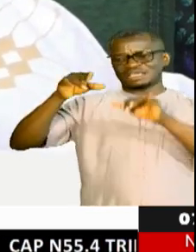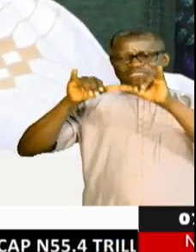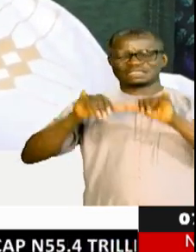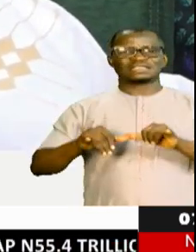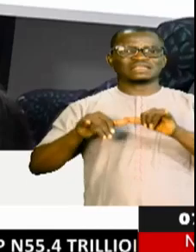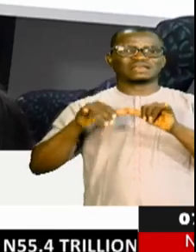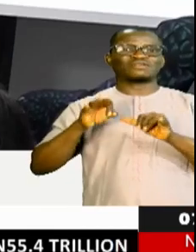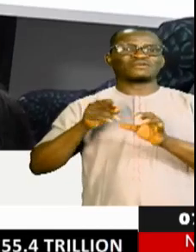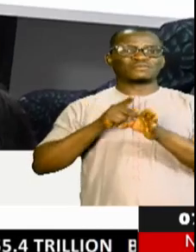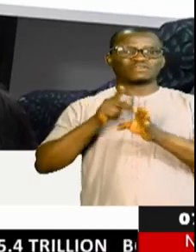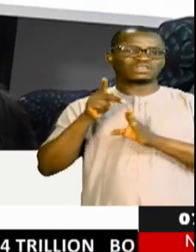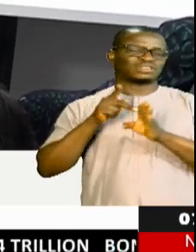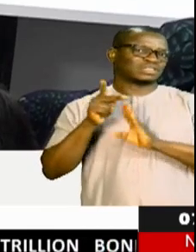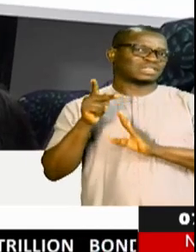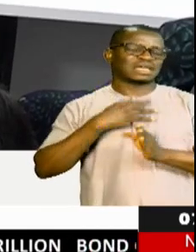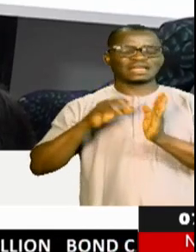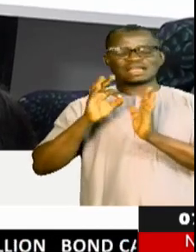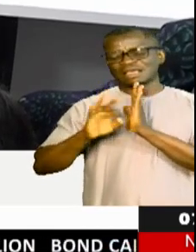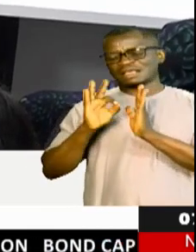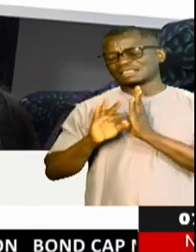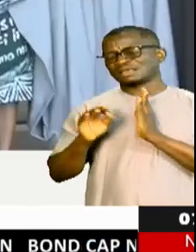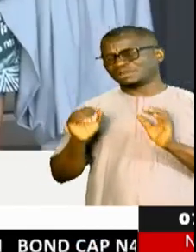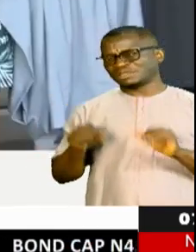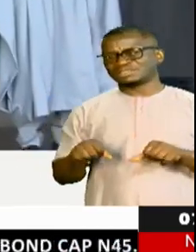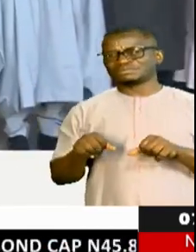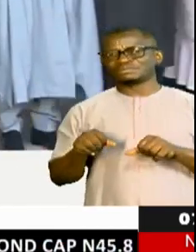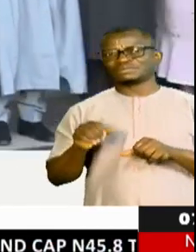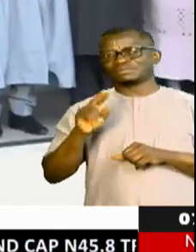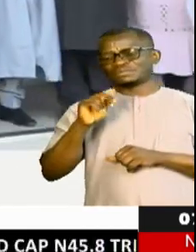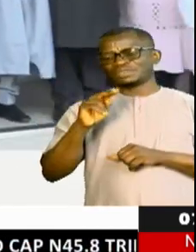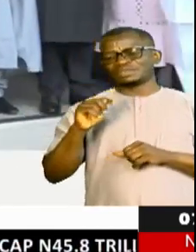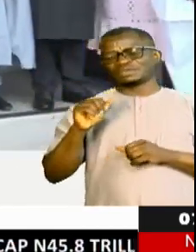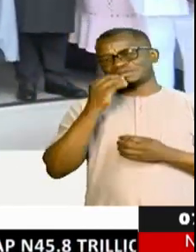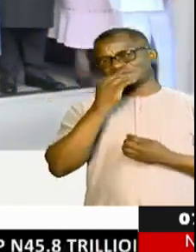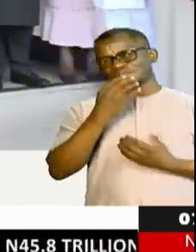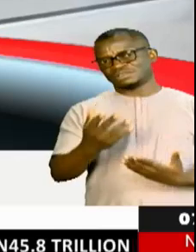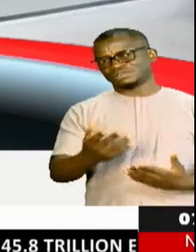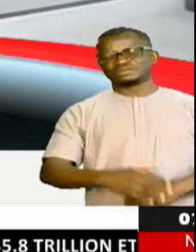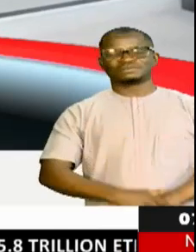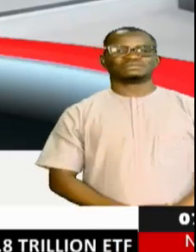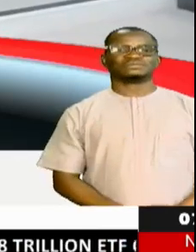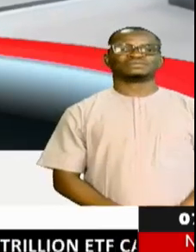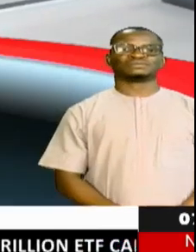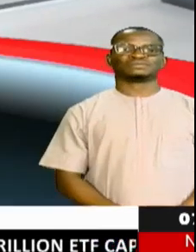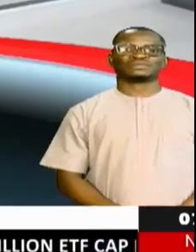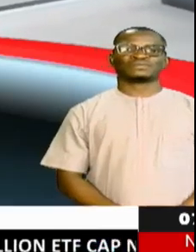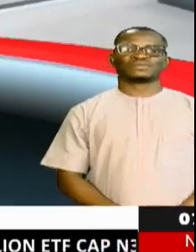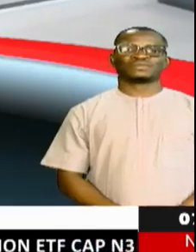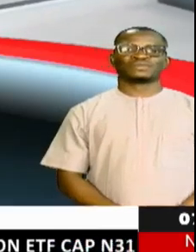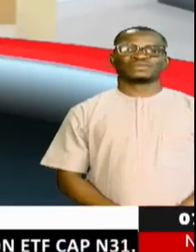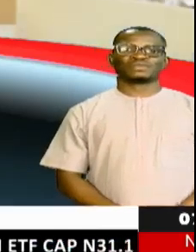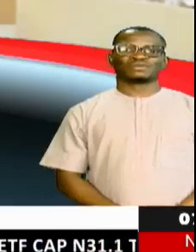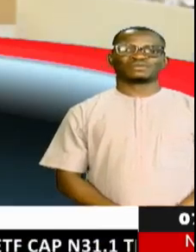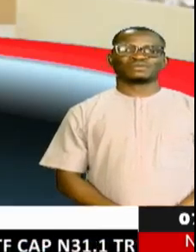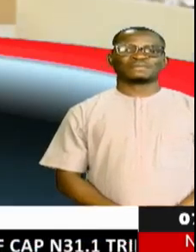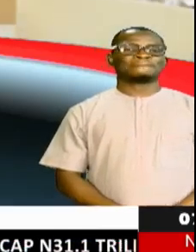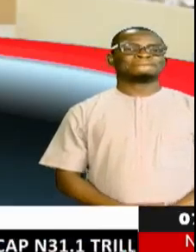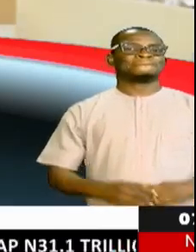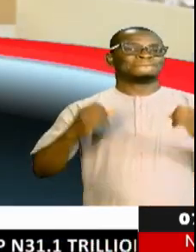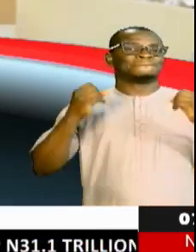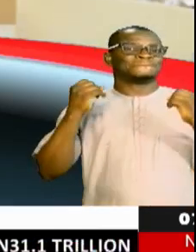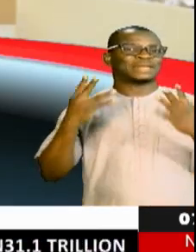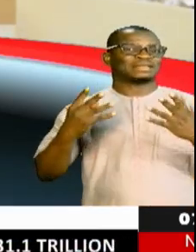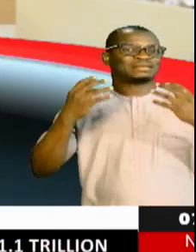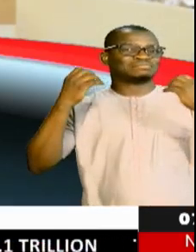ethics and accountability. Kenneth Nanim, NTA News. Attracted by the numerous